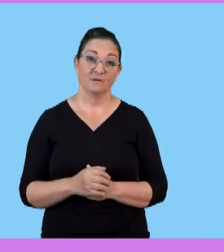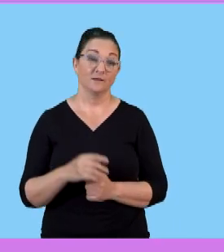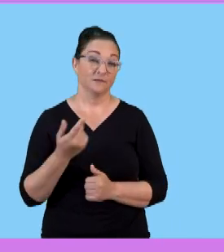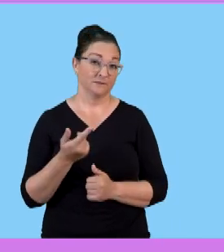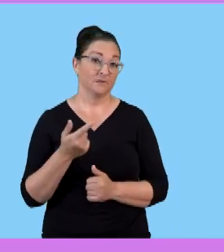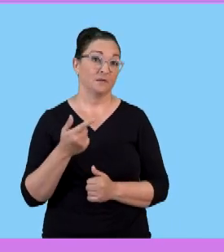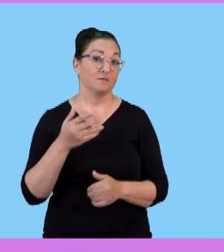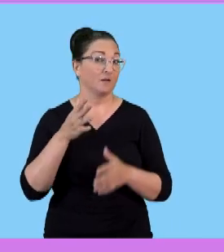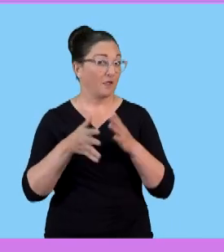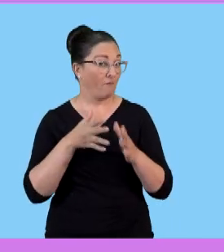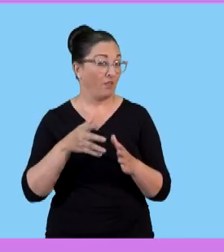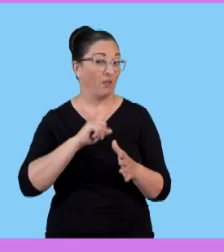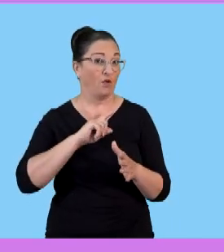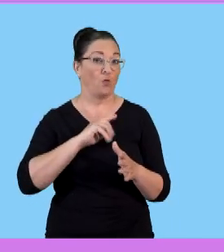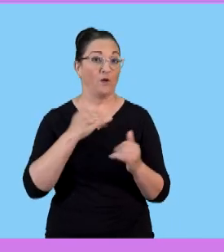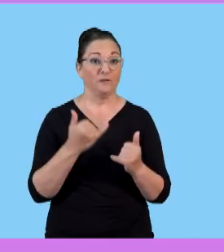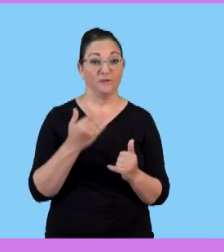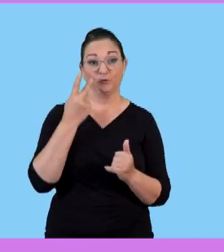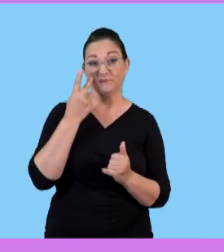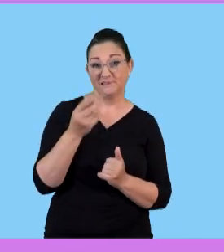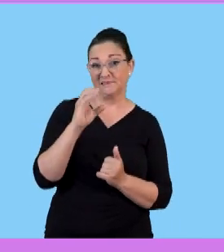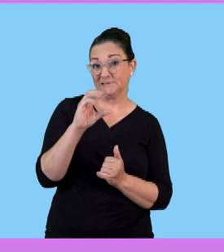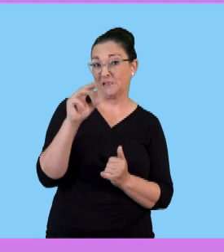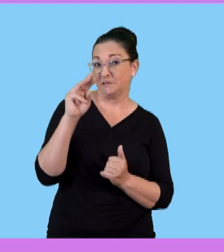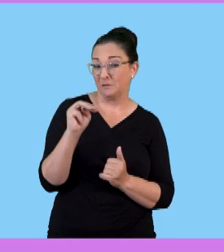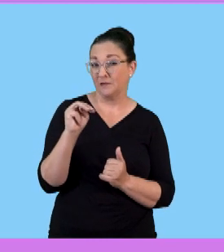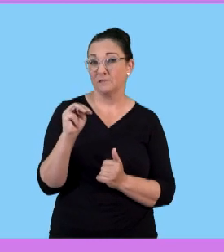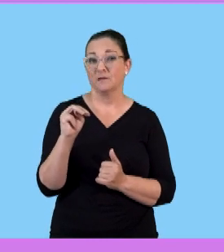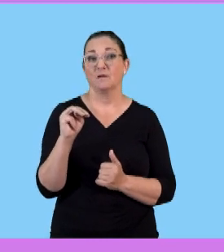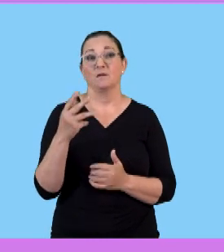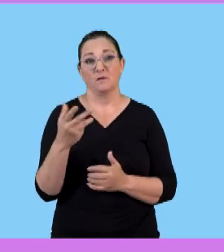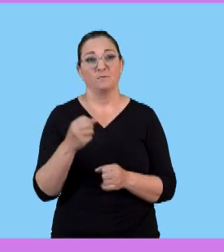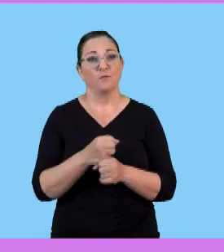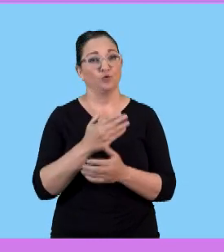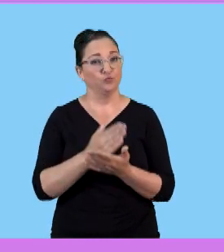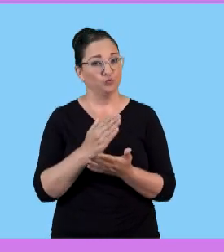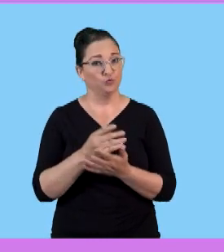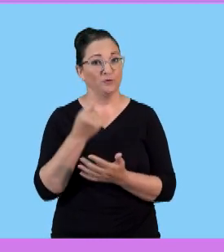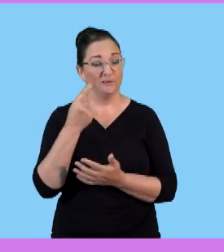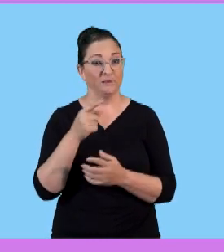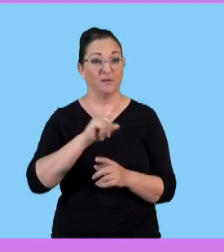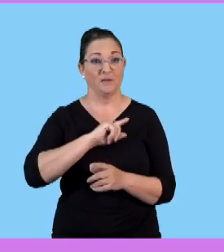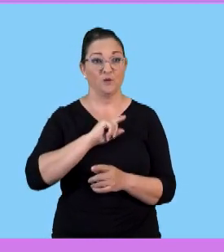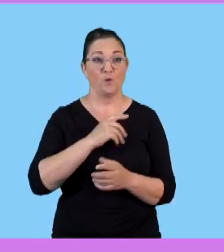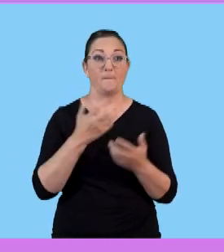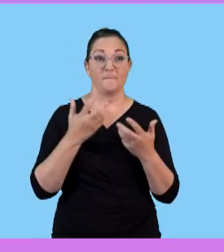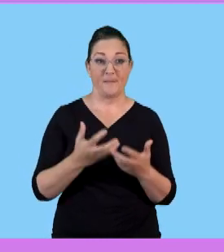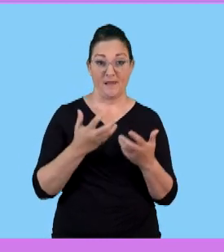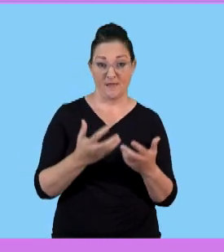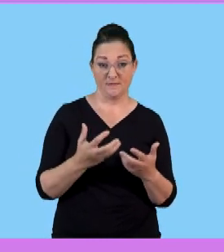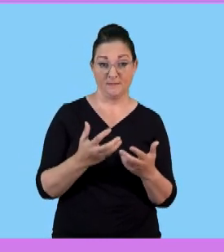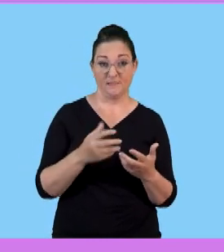this? Please be on the lookout for things like this given in centimeters. So just to go through this again, I took my